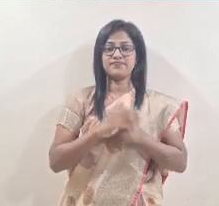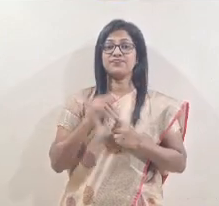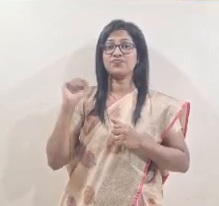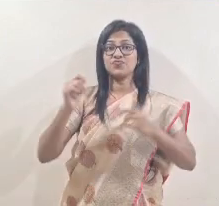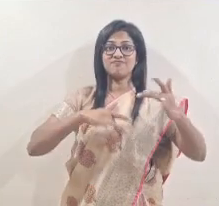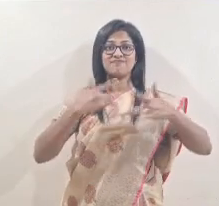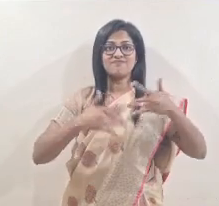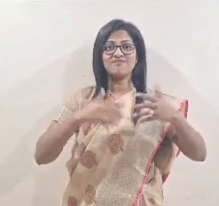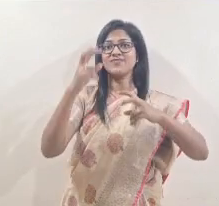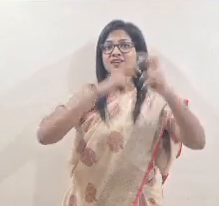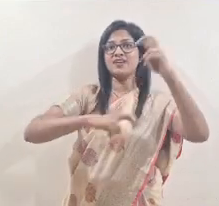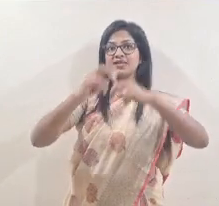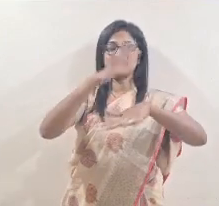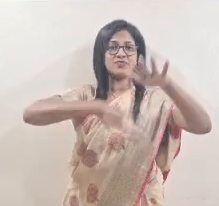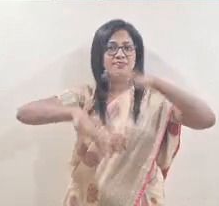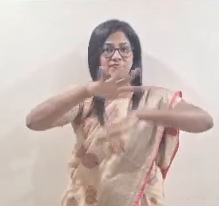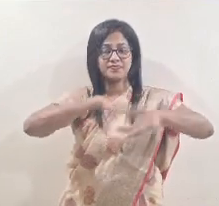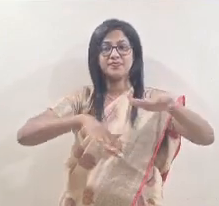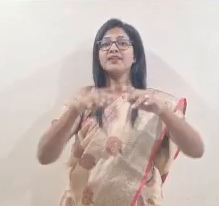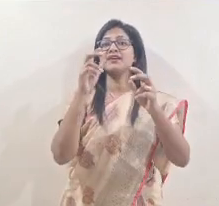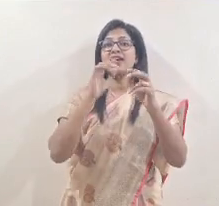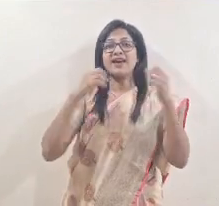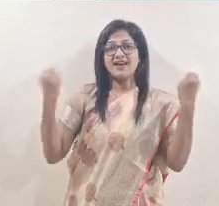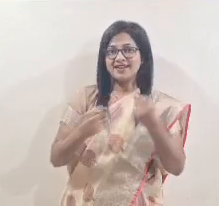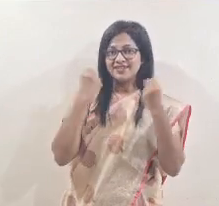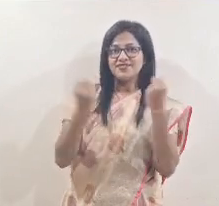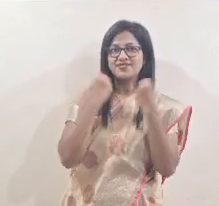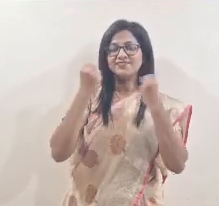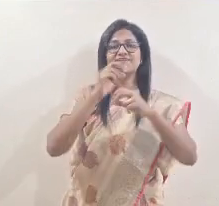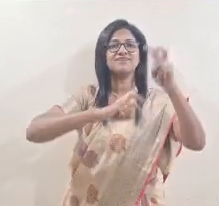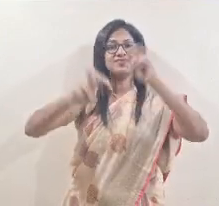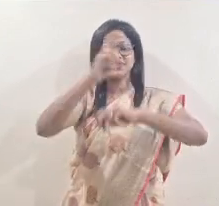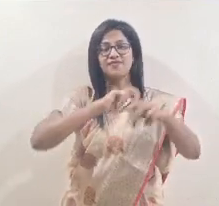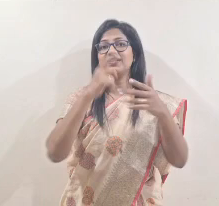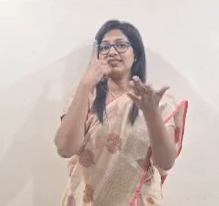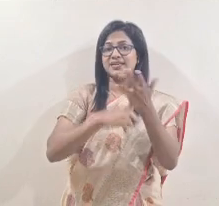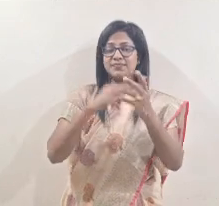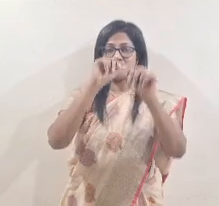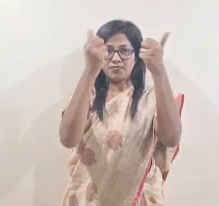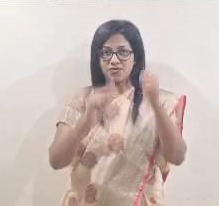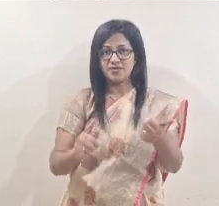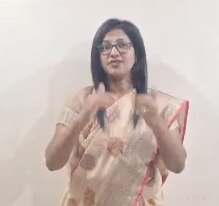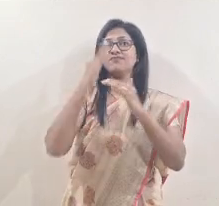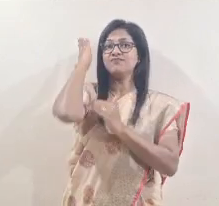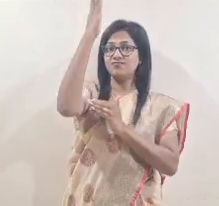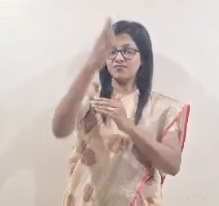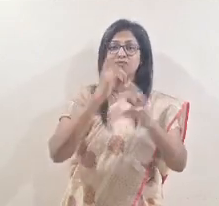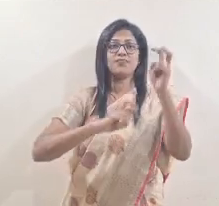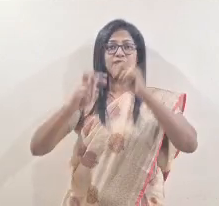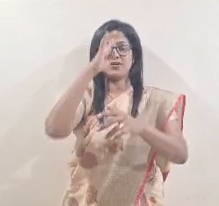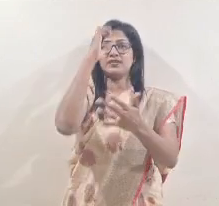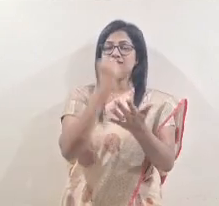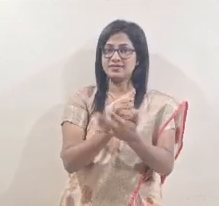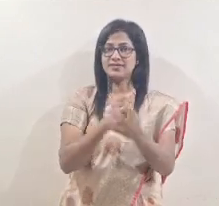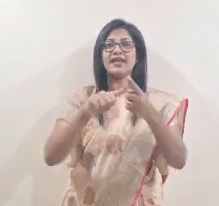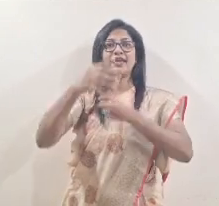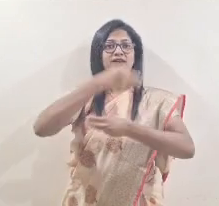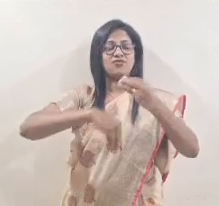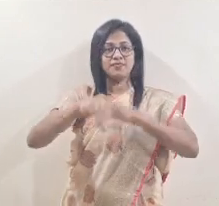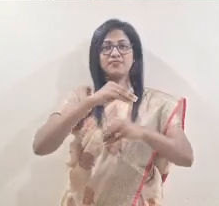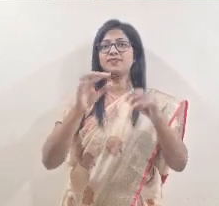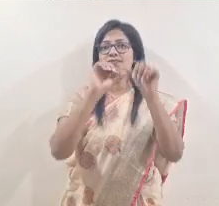are transportation planning, activity travel, demand modeling, long-term mobility decisions, econometric